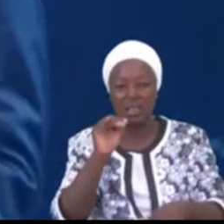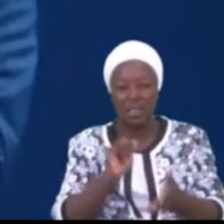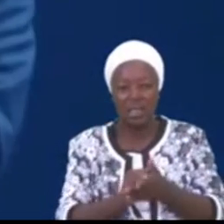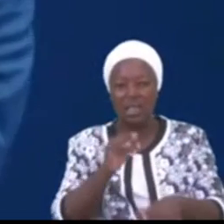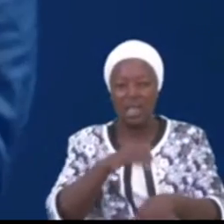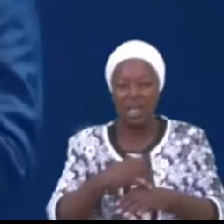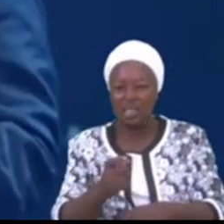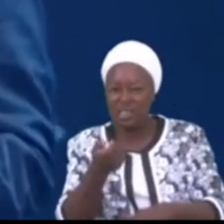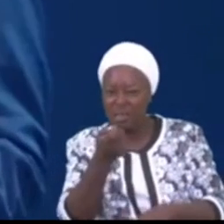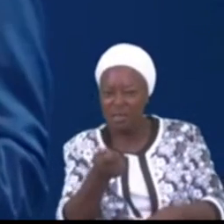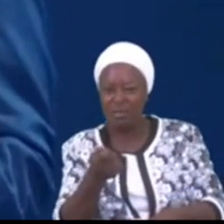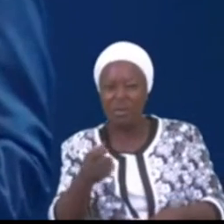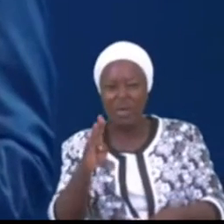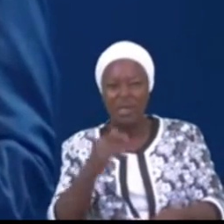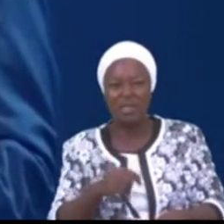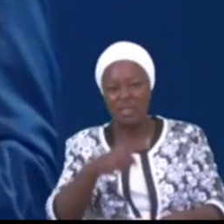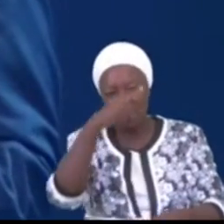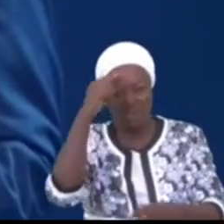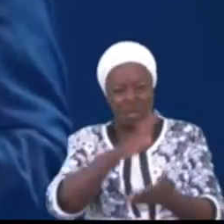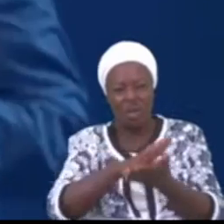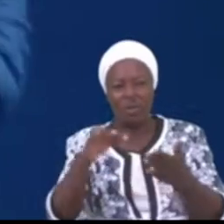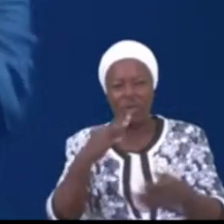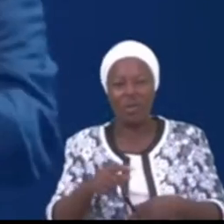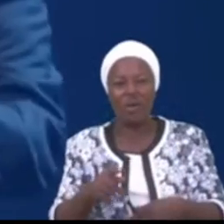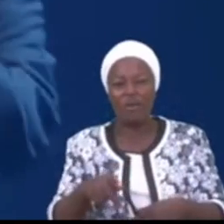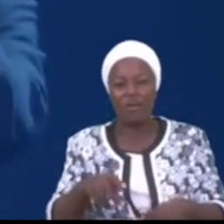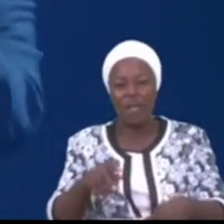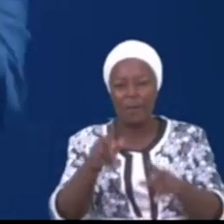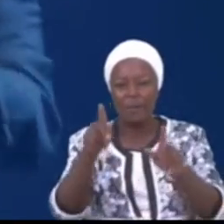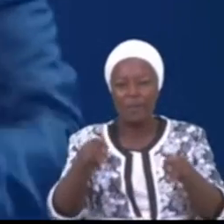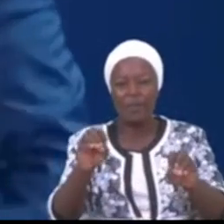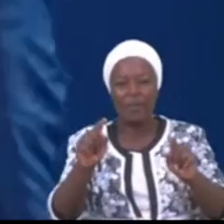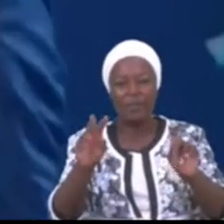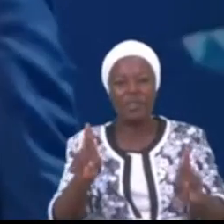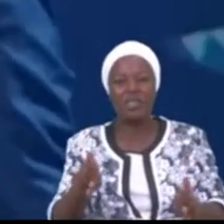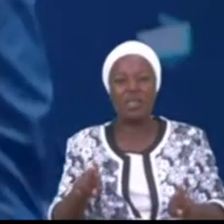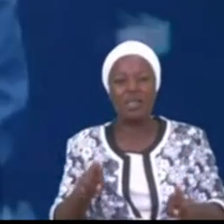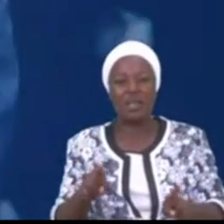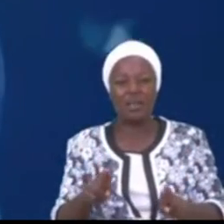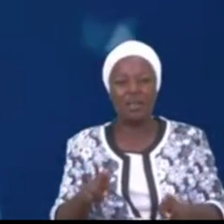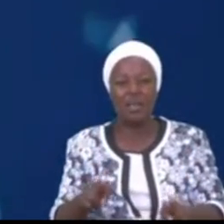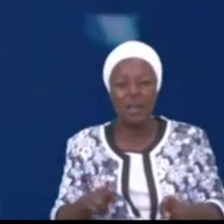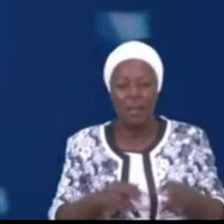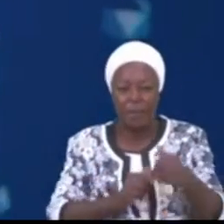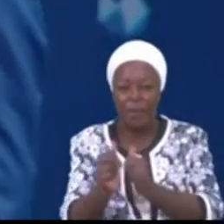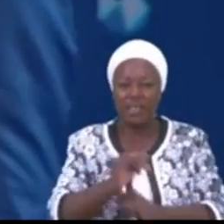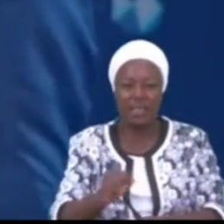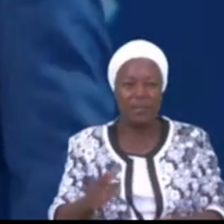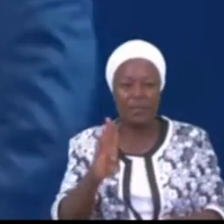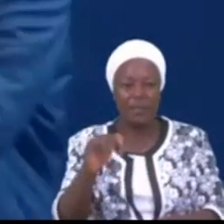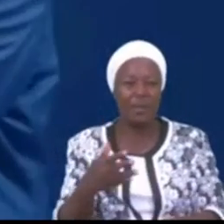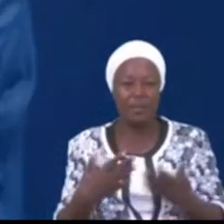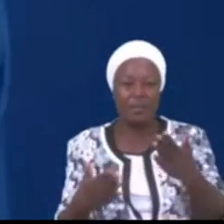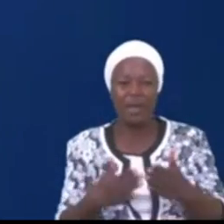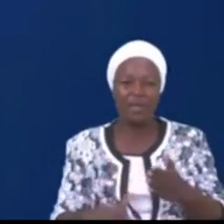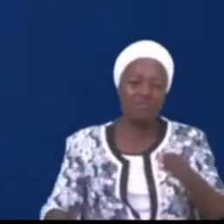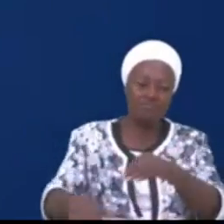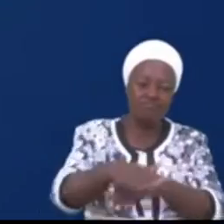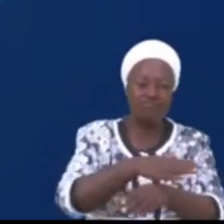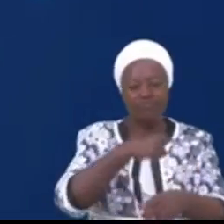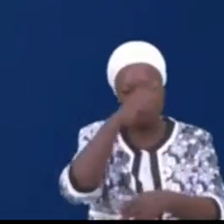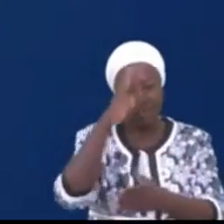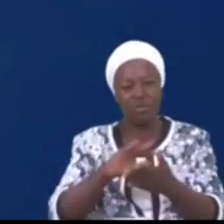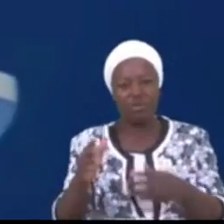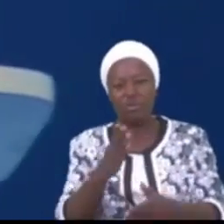Peter passing by might overshadow some of them. It came to